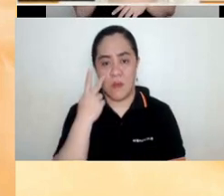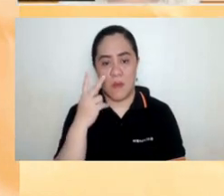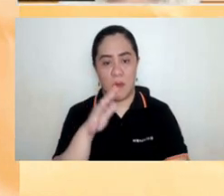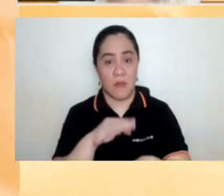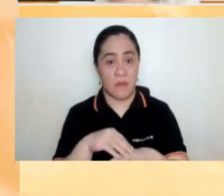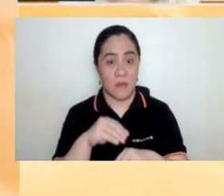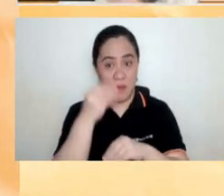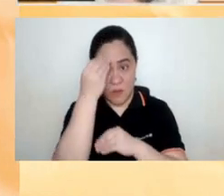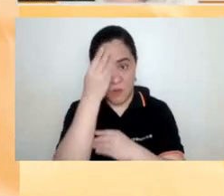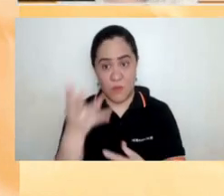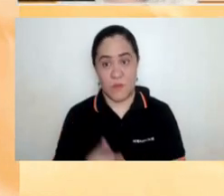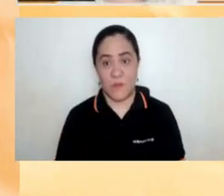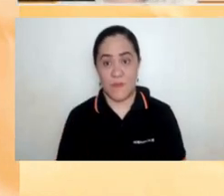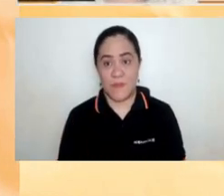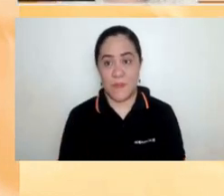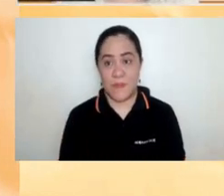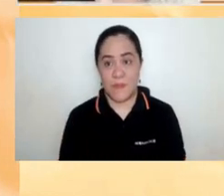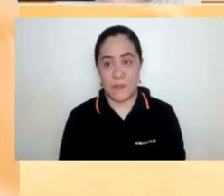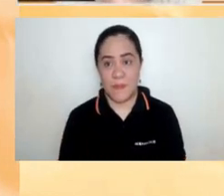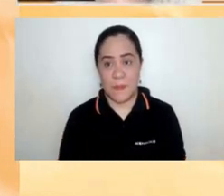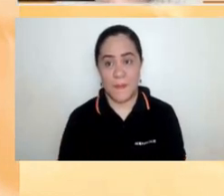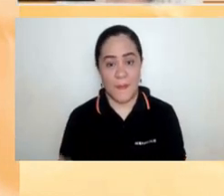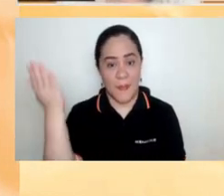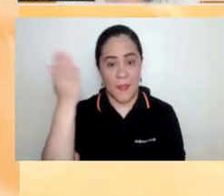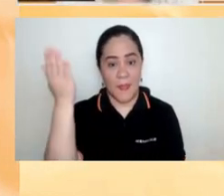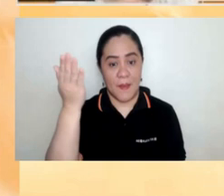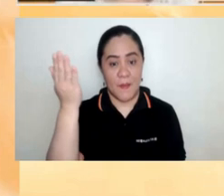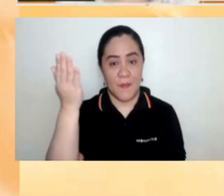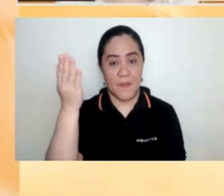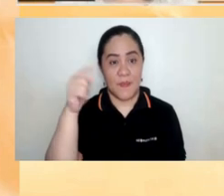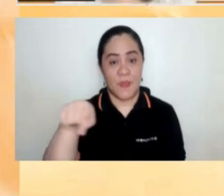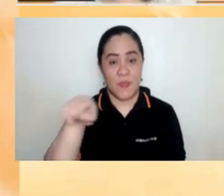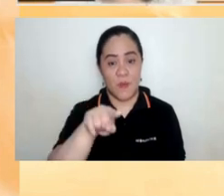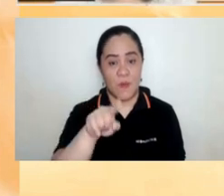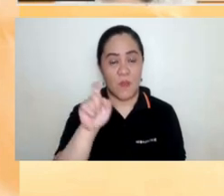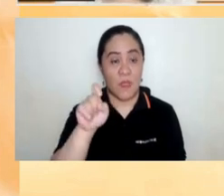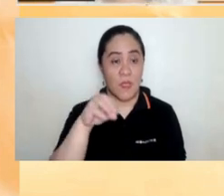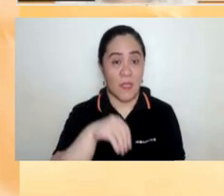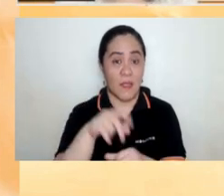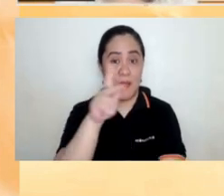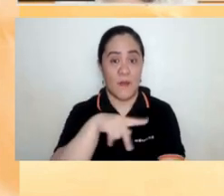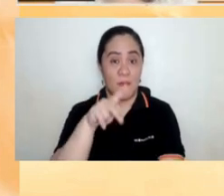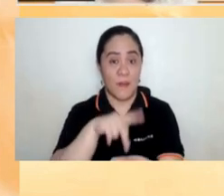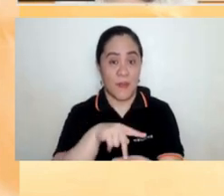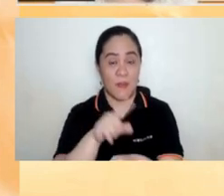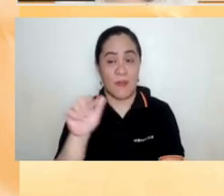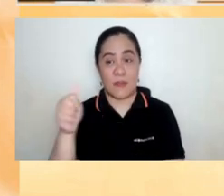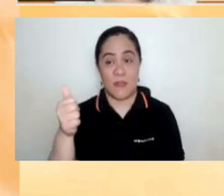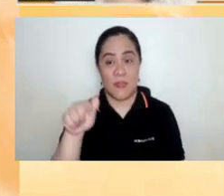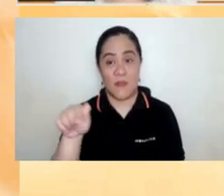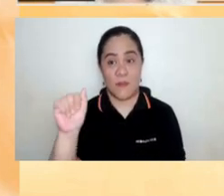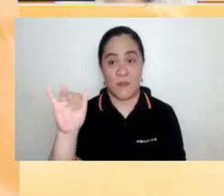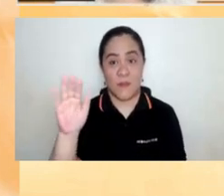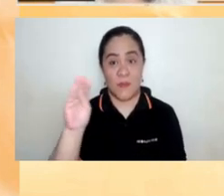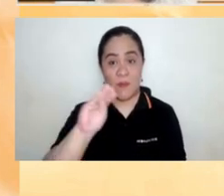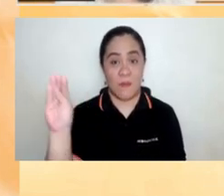addressed? So what does anxiety look like? So just a brief background. In the Philippines, 10 to 15% of